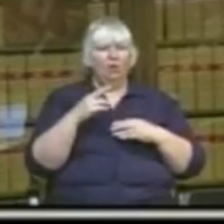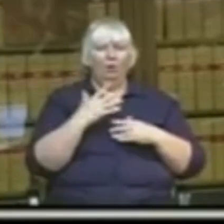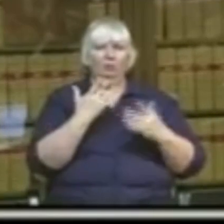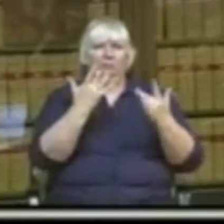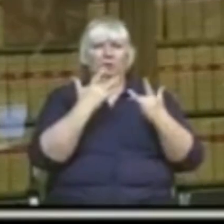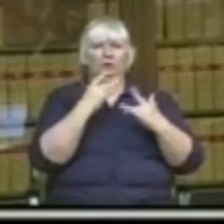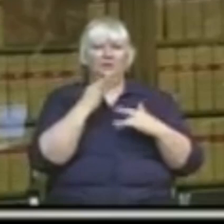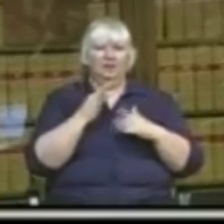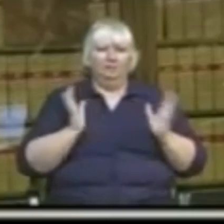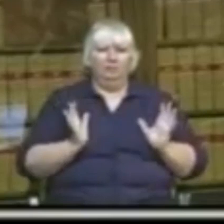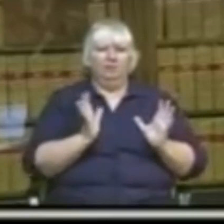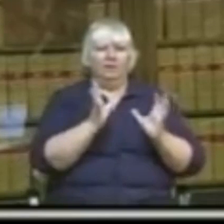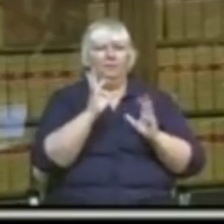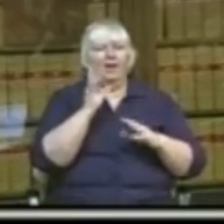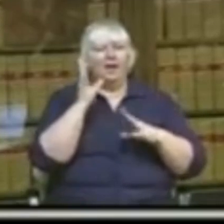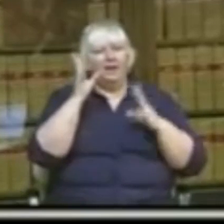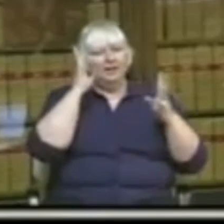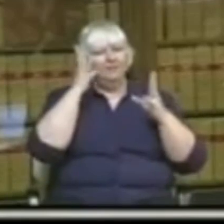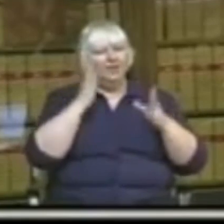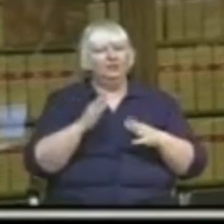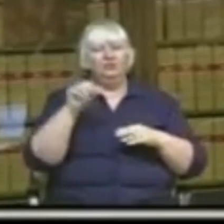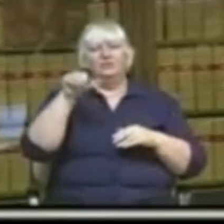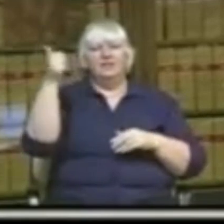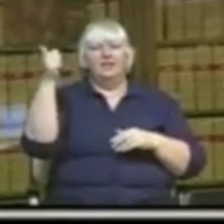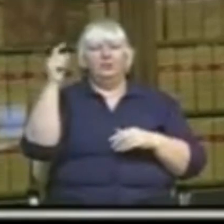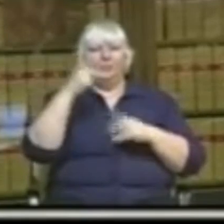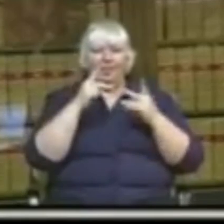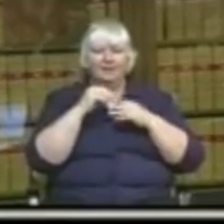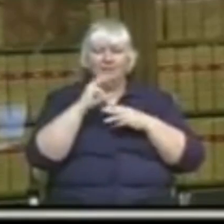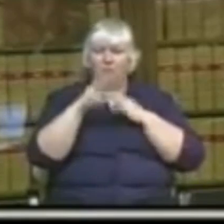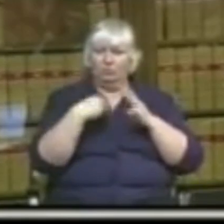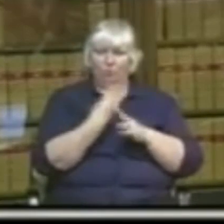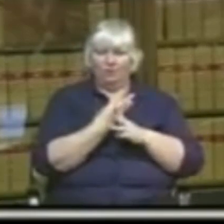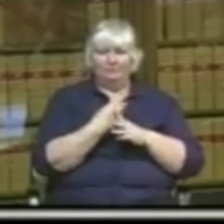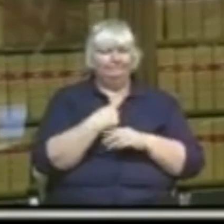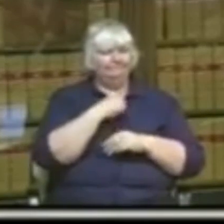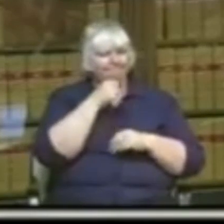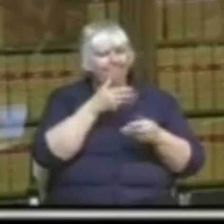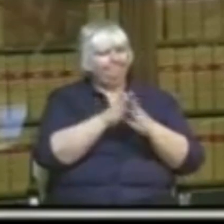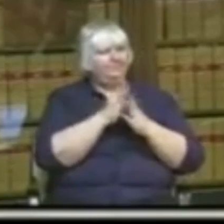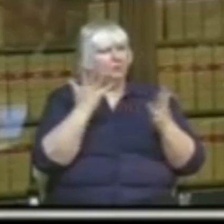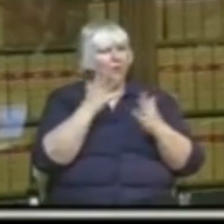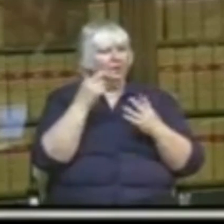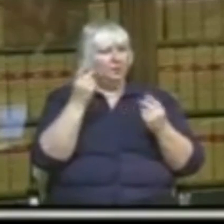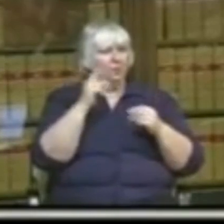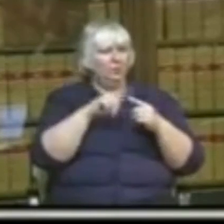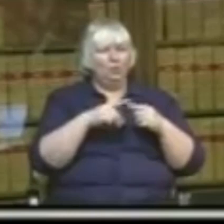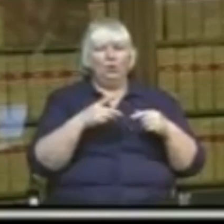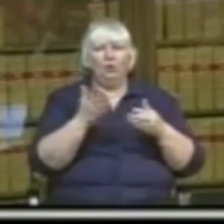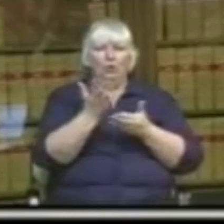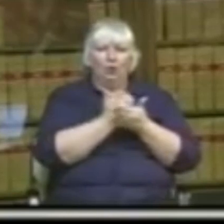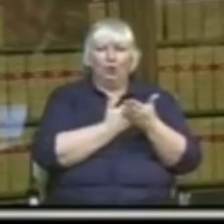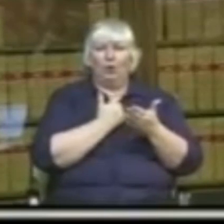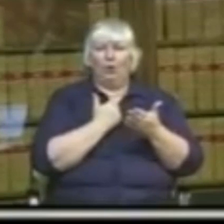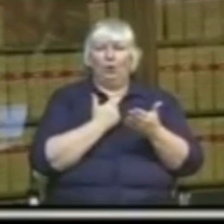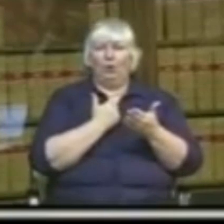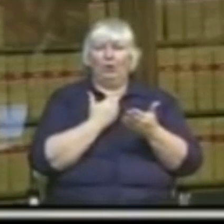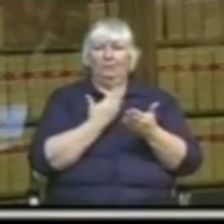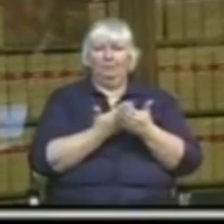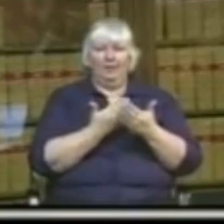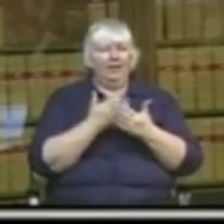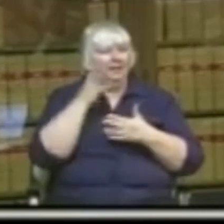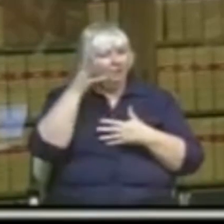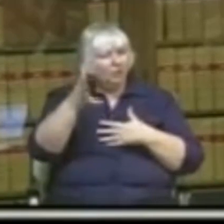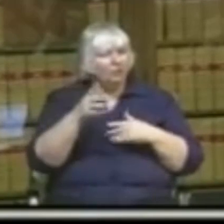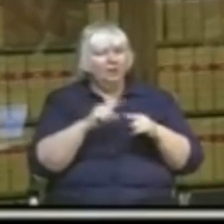of an economy driven by innovators elsewhere in the world? And I'm not asking about what they will do to earn their living, although that's important. I'm talking about how